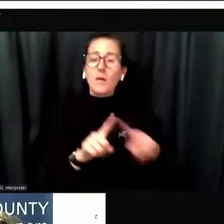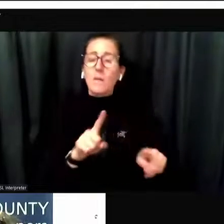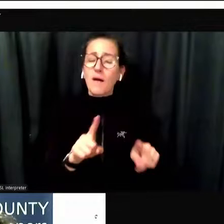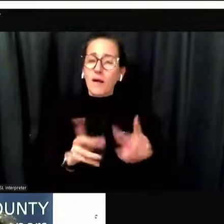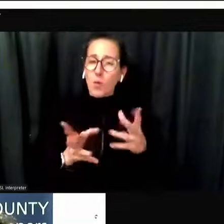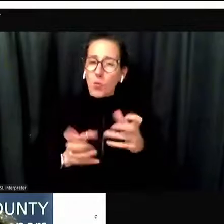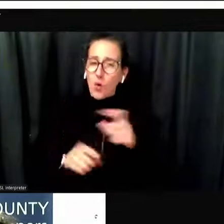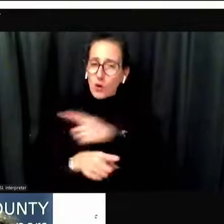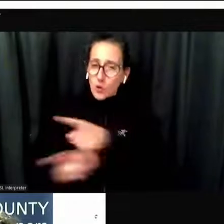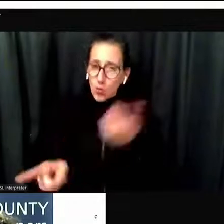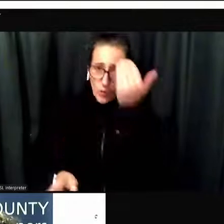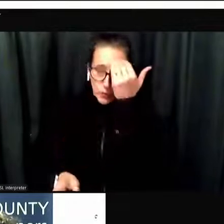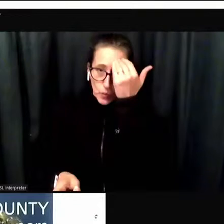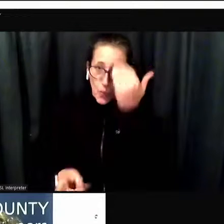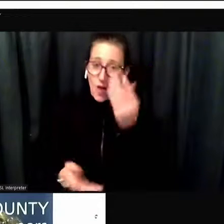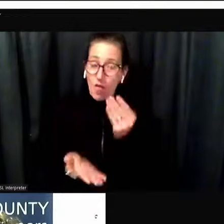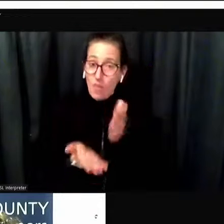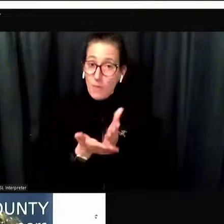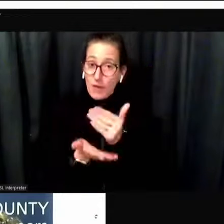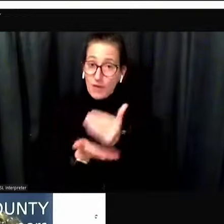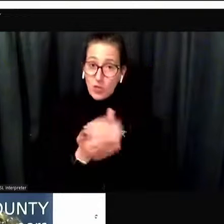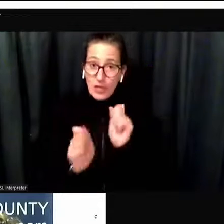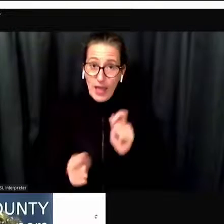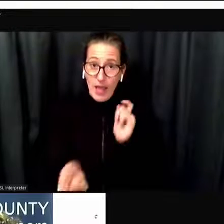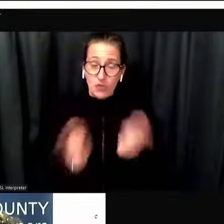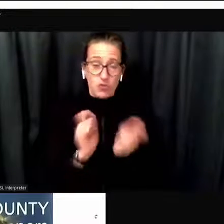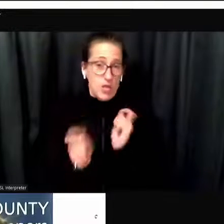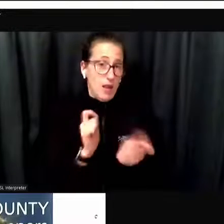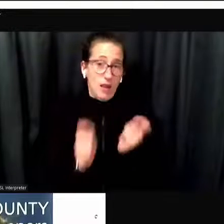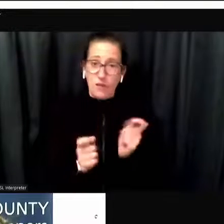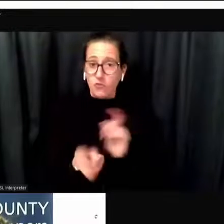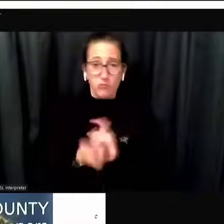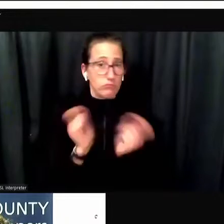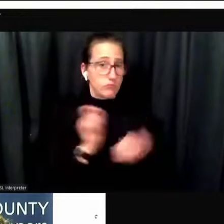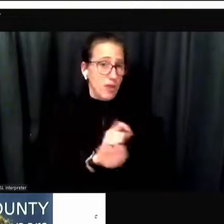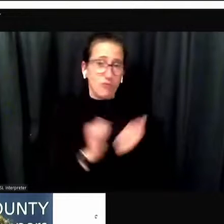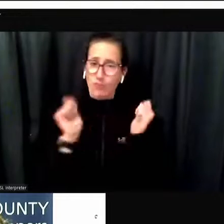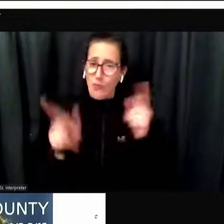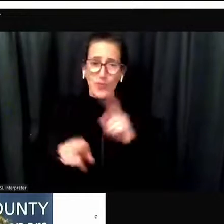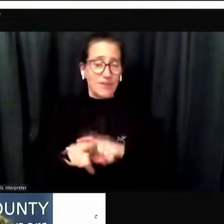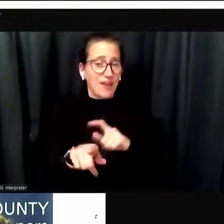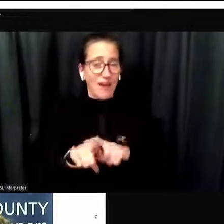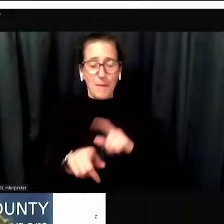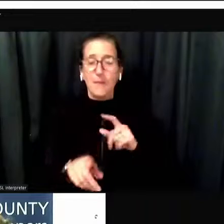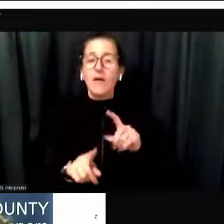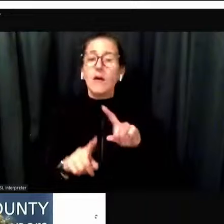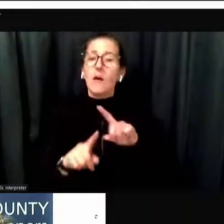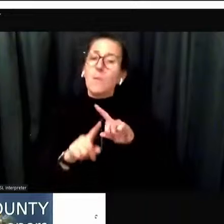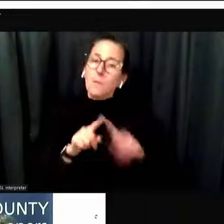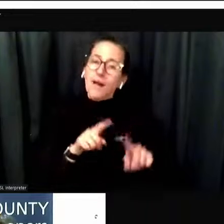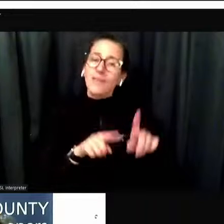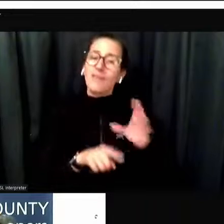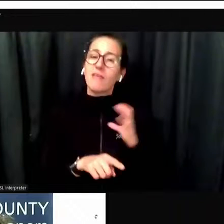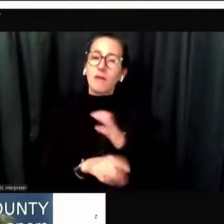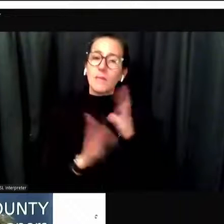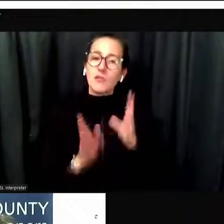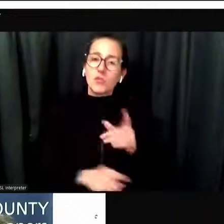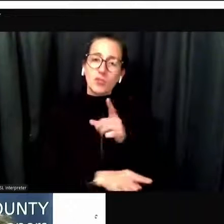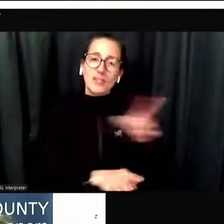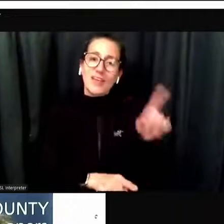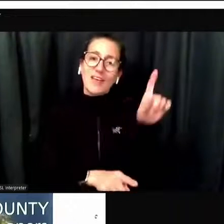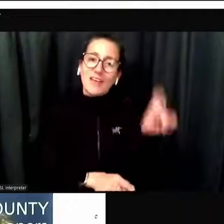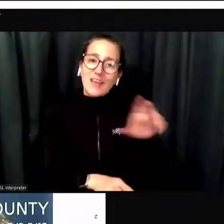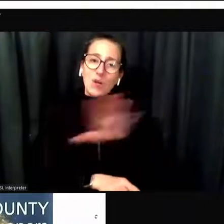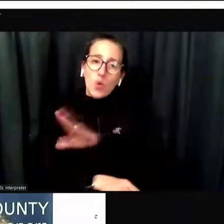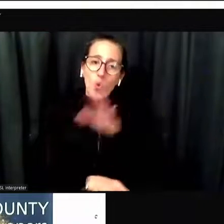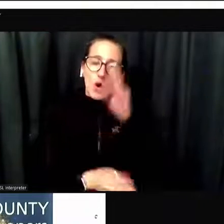what they want to receive from you all is input to help them make those decisions. When they come to those decision points, they will